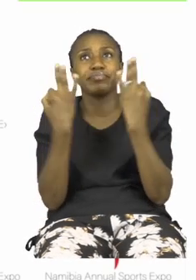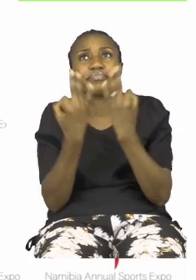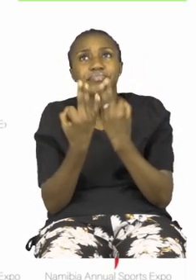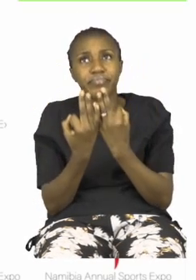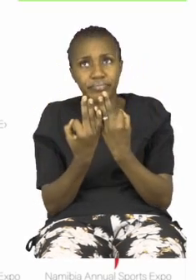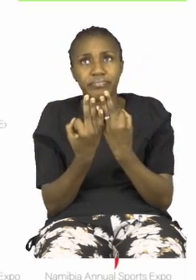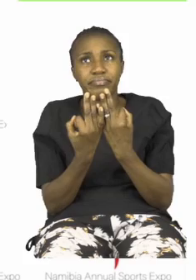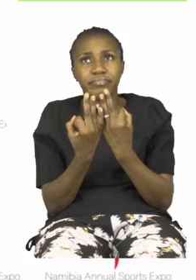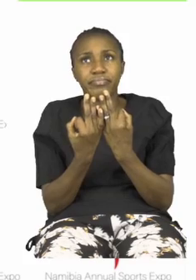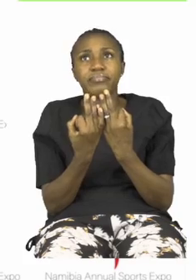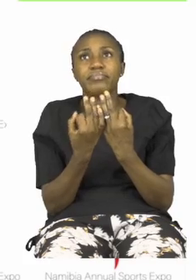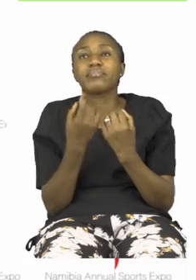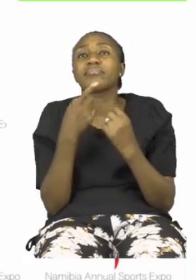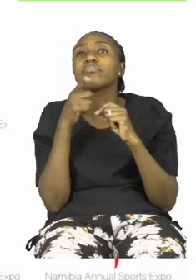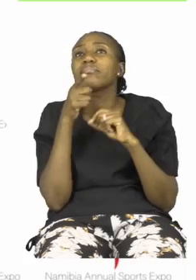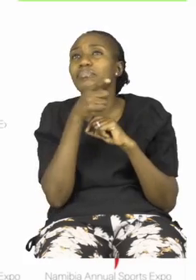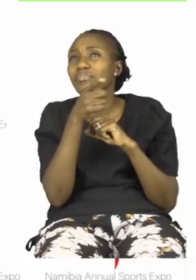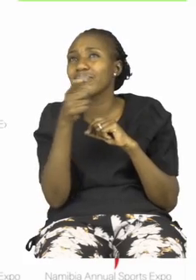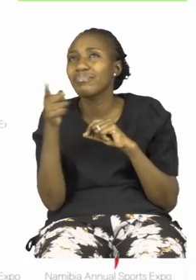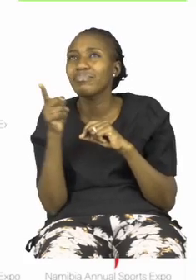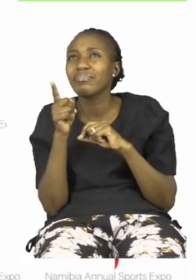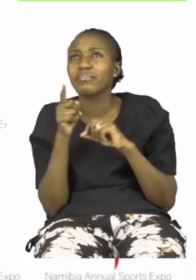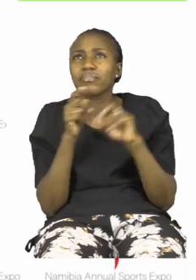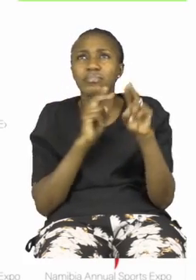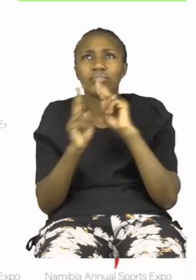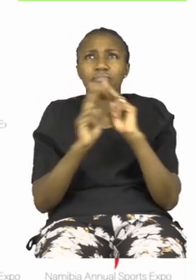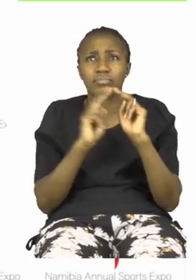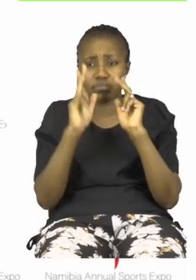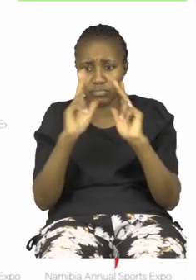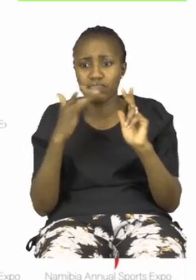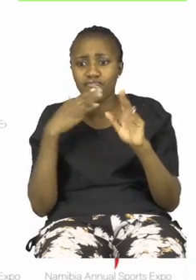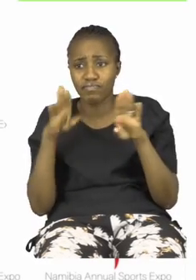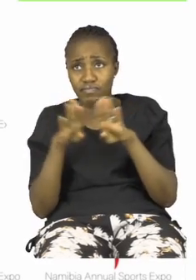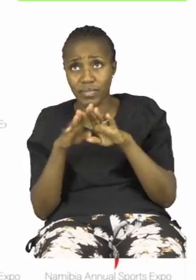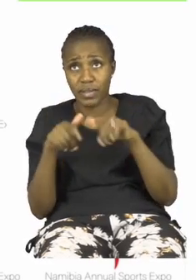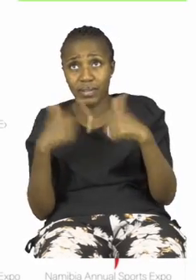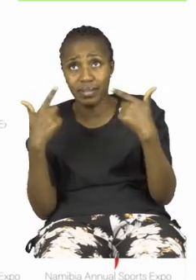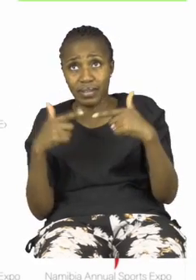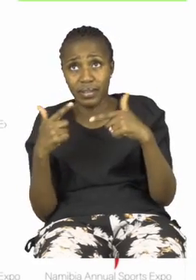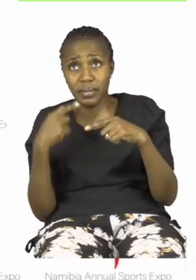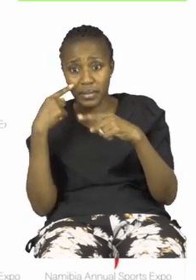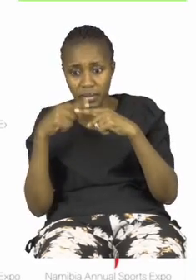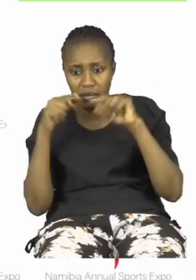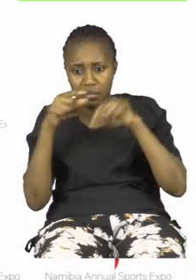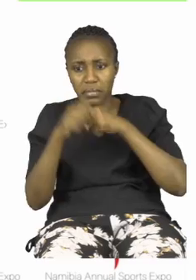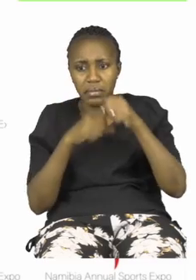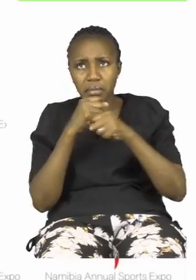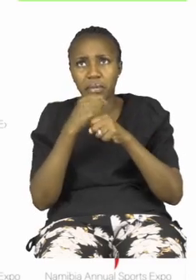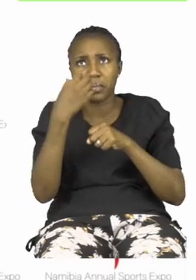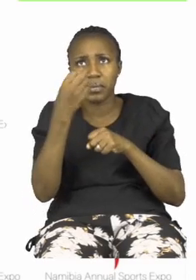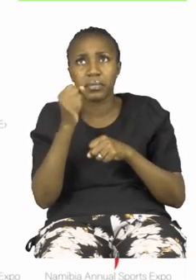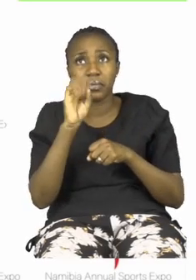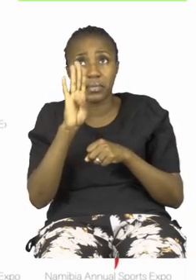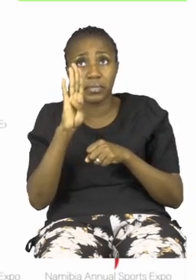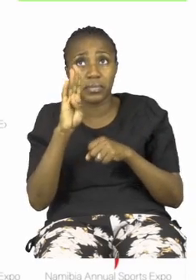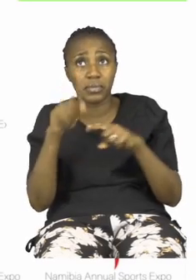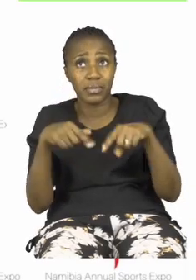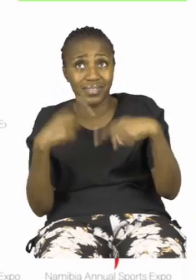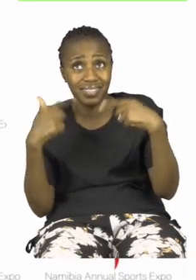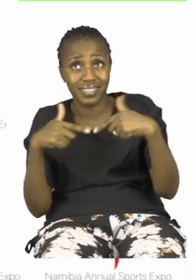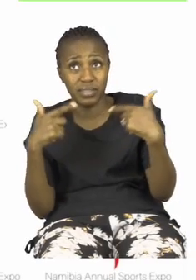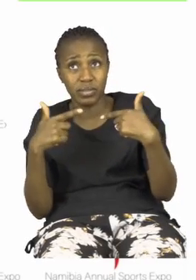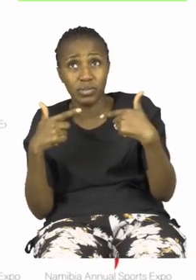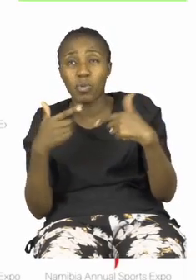is they talk to publishers, so the guys who make the games, and they say, okay, this year we're going to have these 4 games. So then all the countries that are